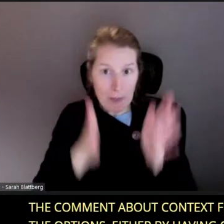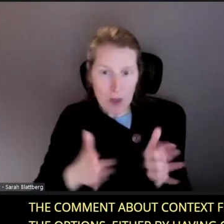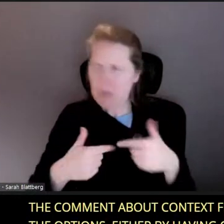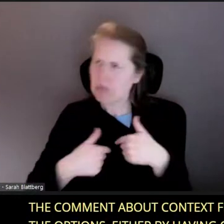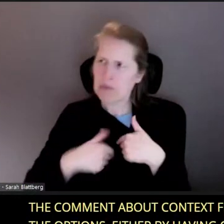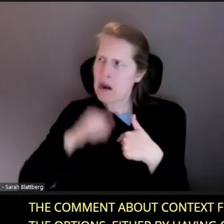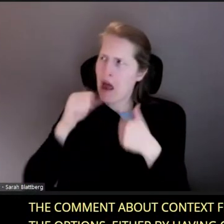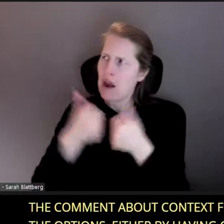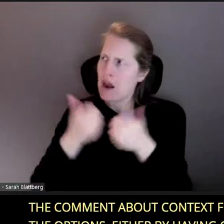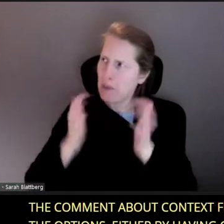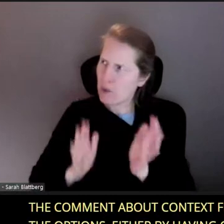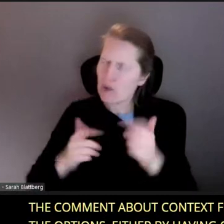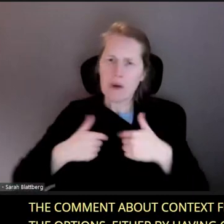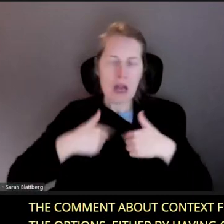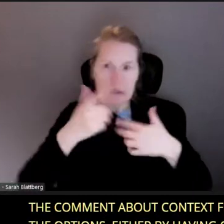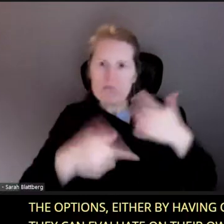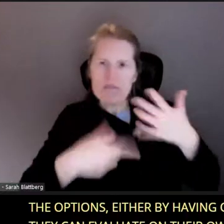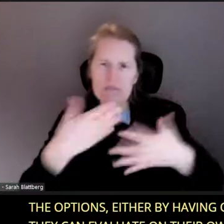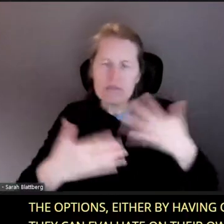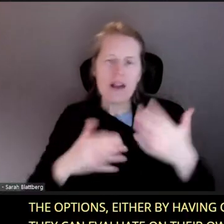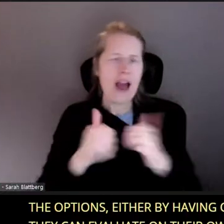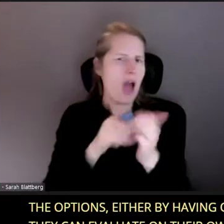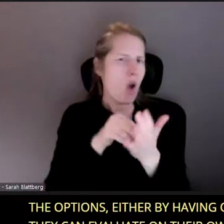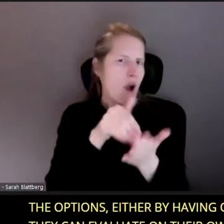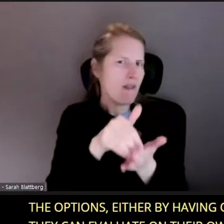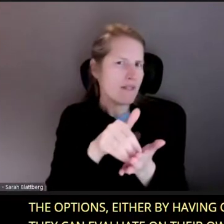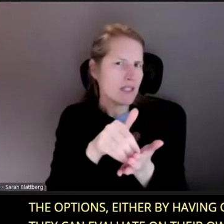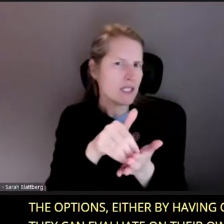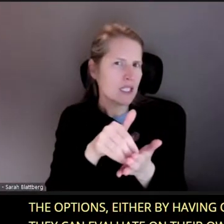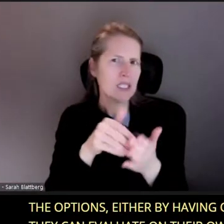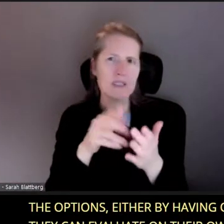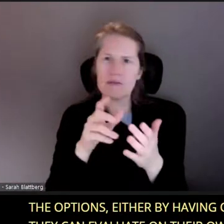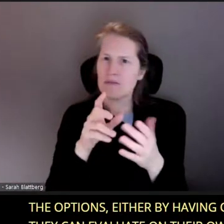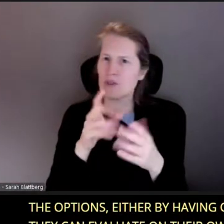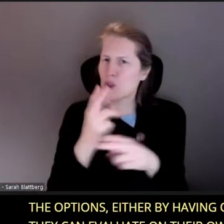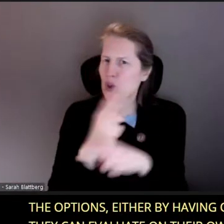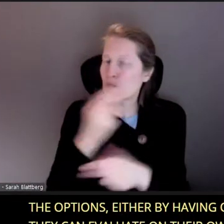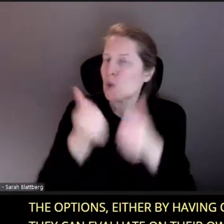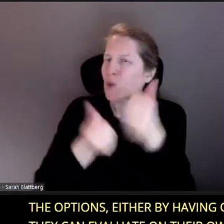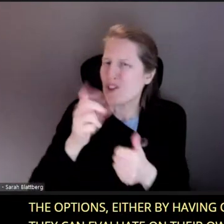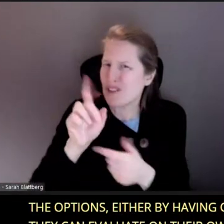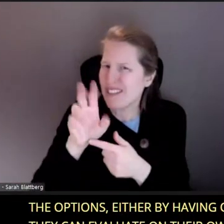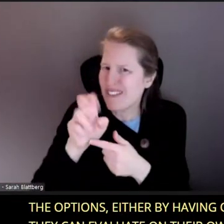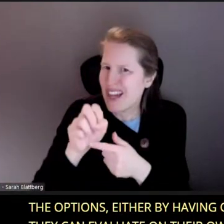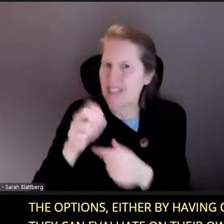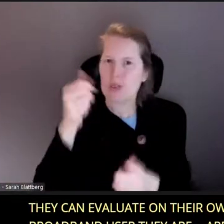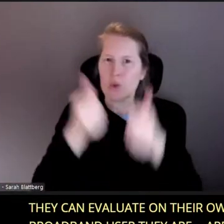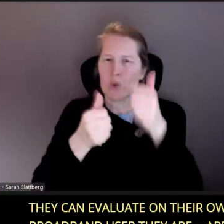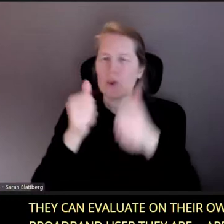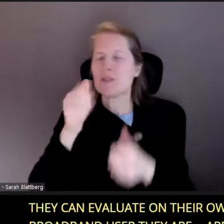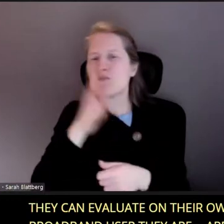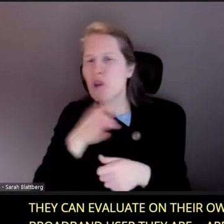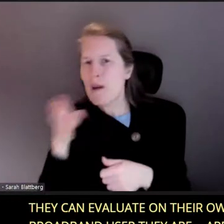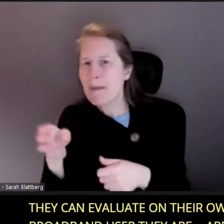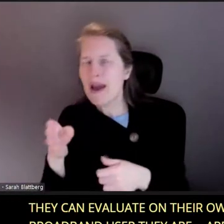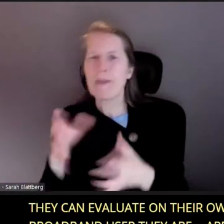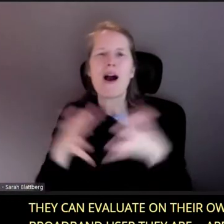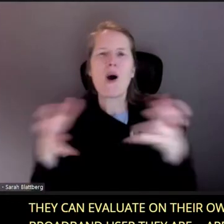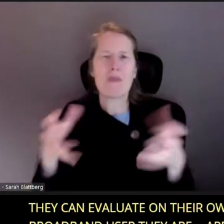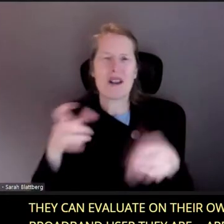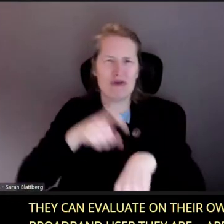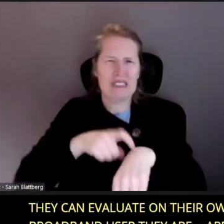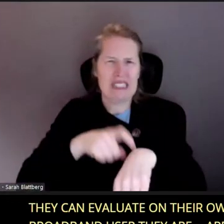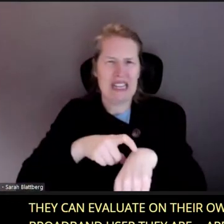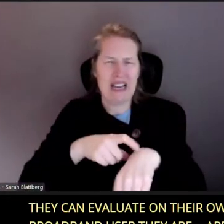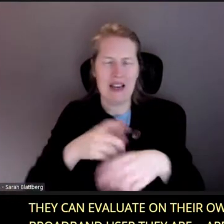Are they, how often are they using which different kinds of of broadband capacities and what does that